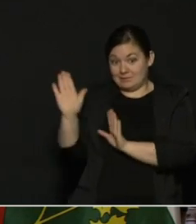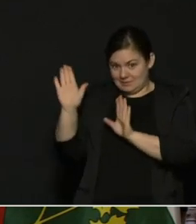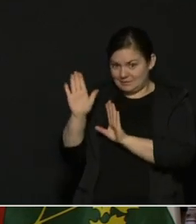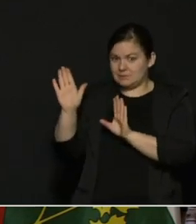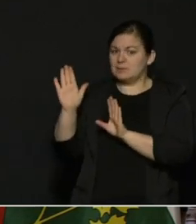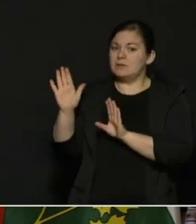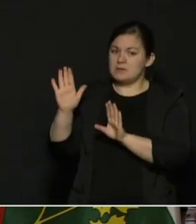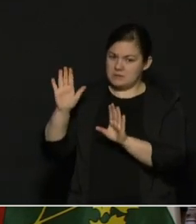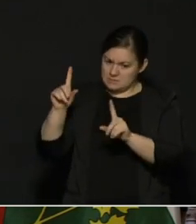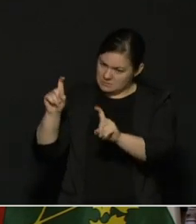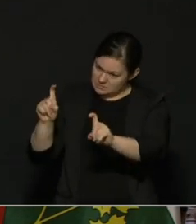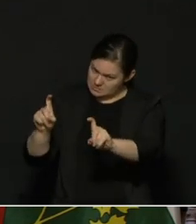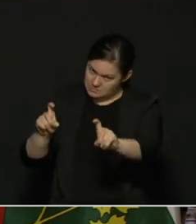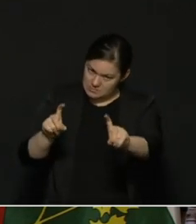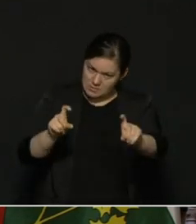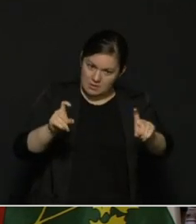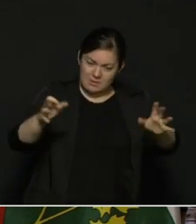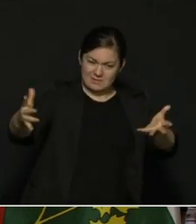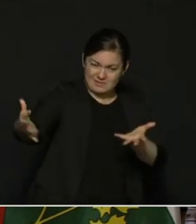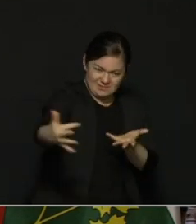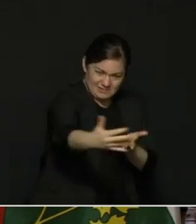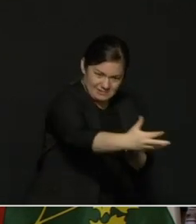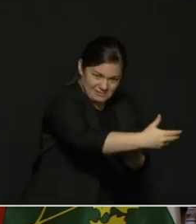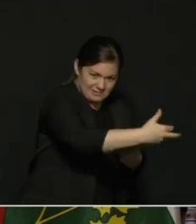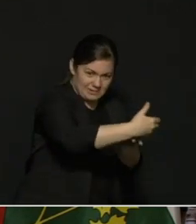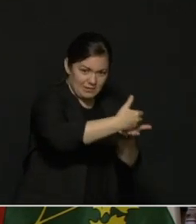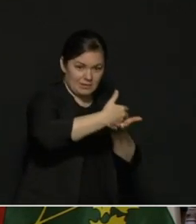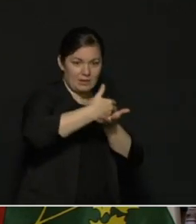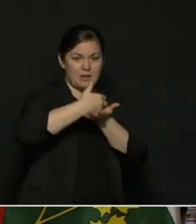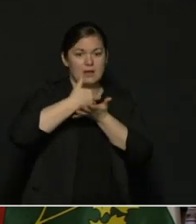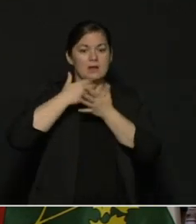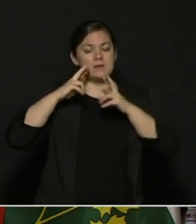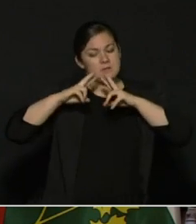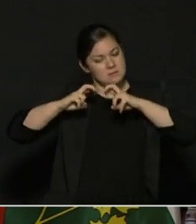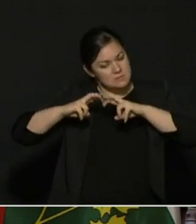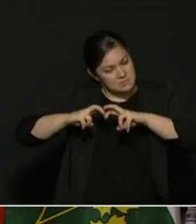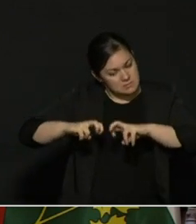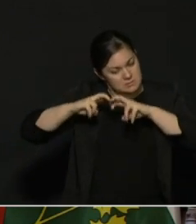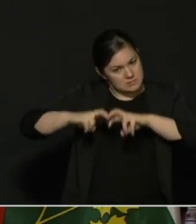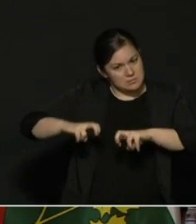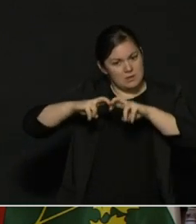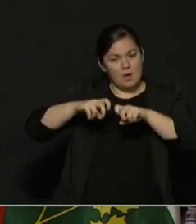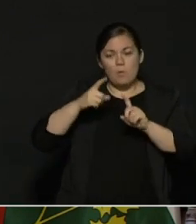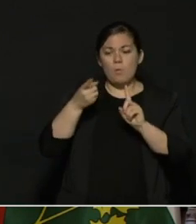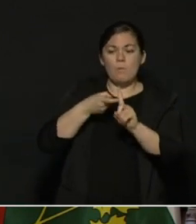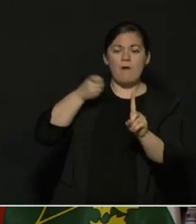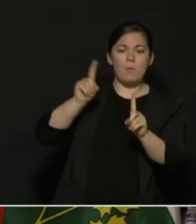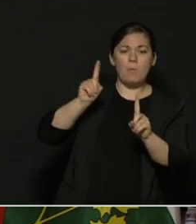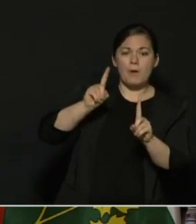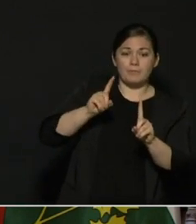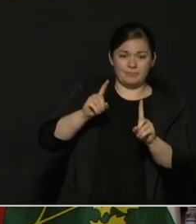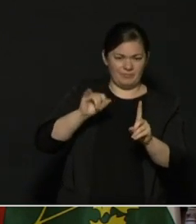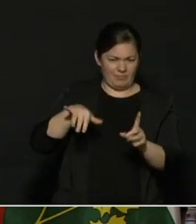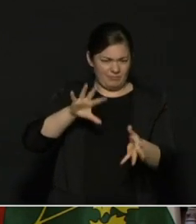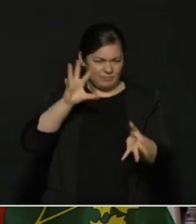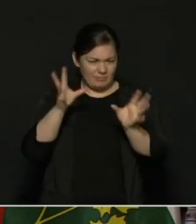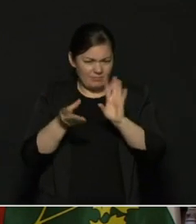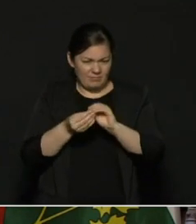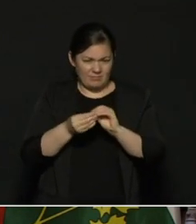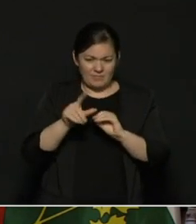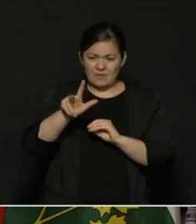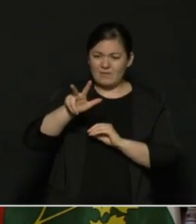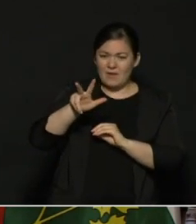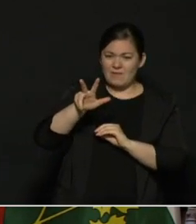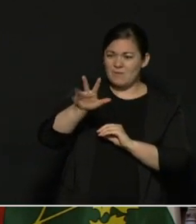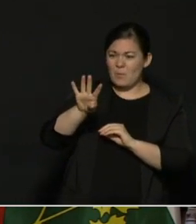phase we completed by Wednesday. All those samples coming in from 34 different entities around the province, as